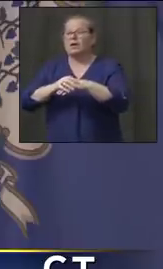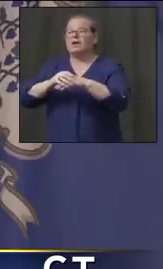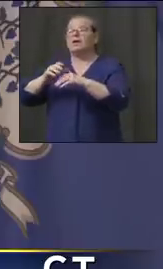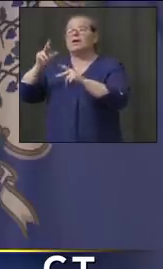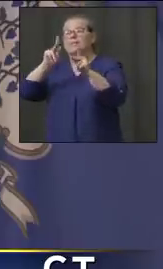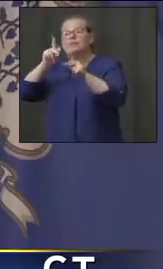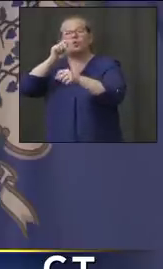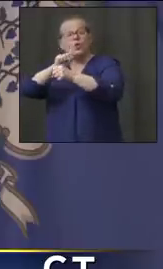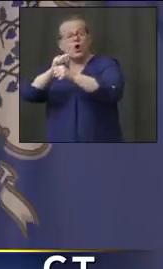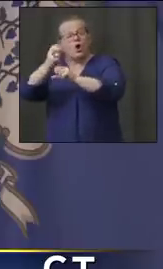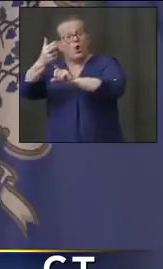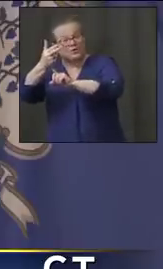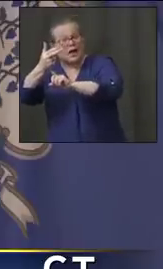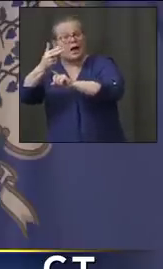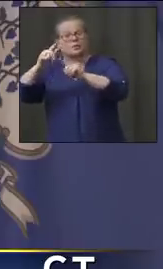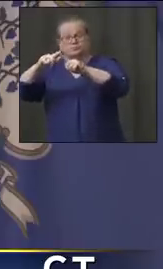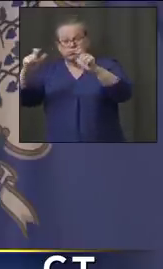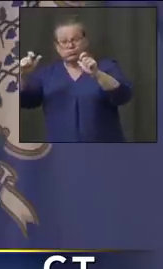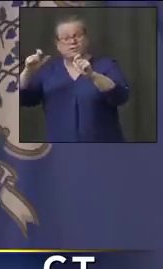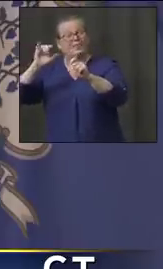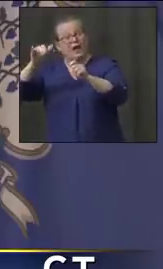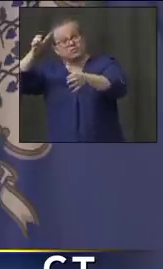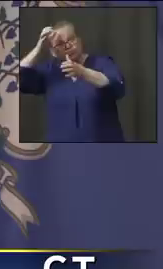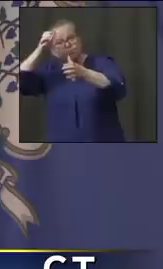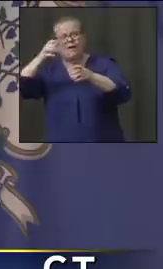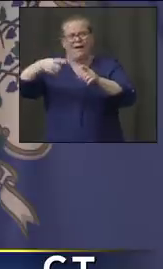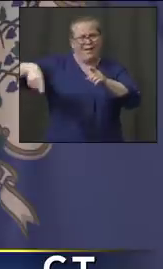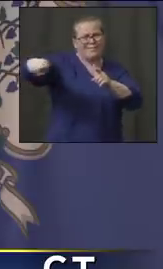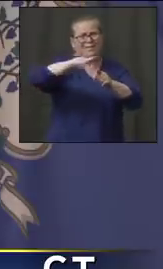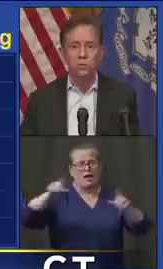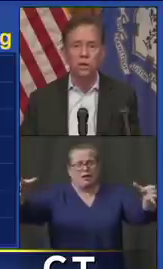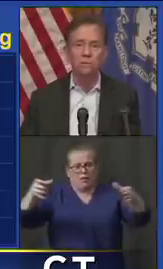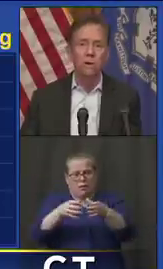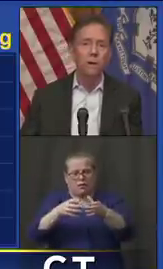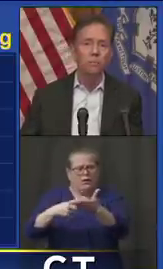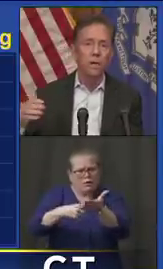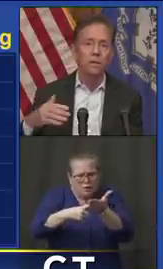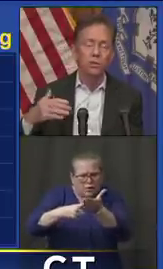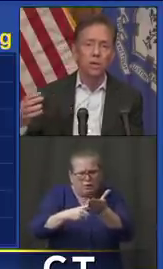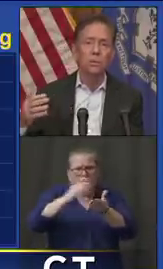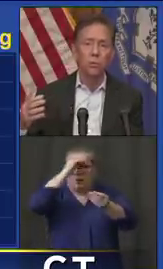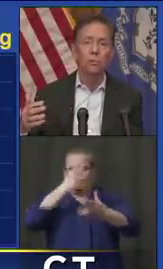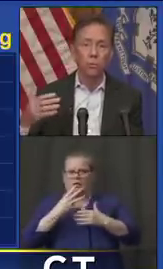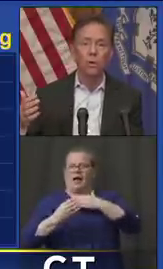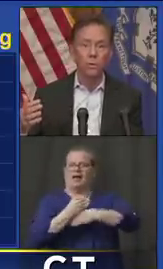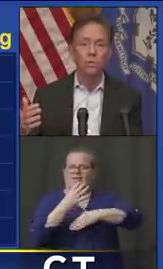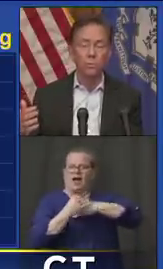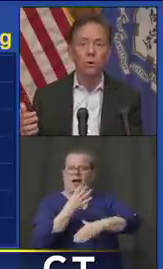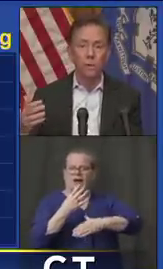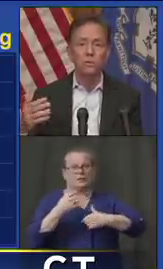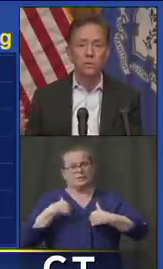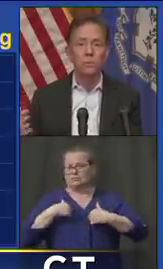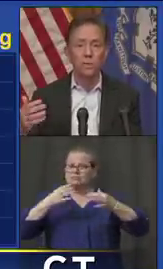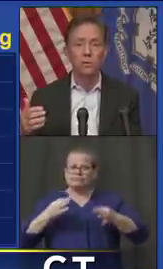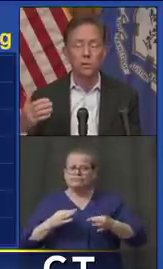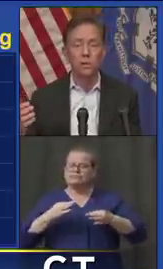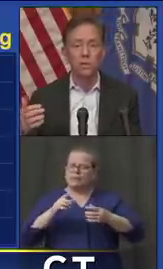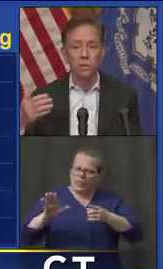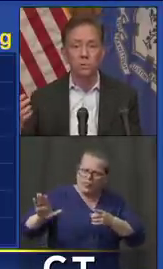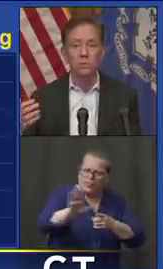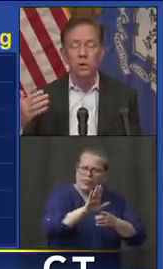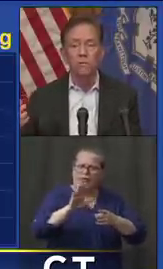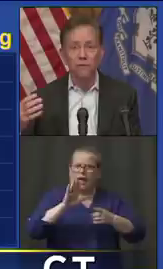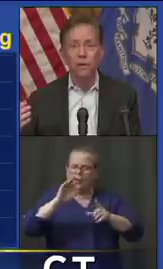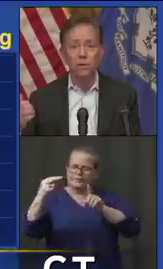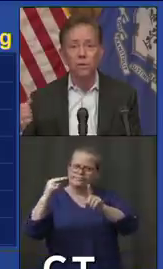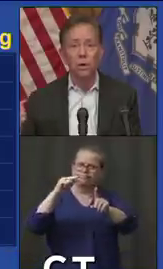how they can keep their employees safe as well as their customers safe. And there's nothing more important to a small business to make sure their